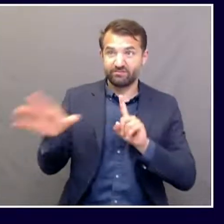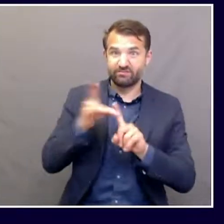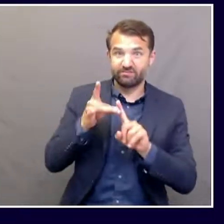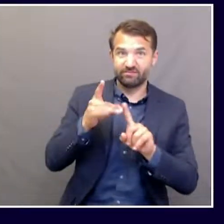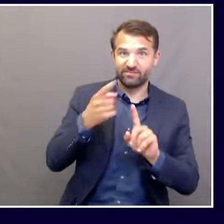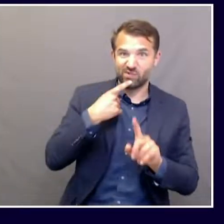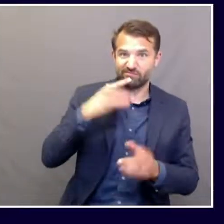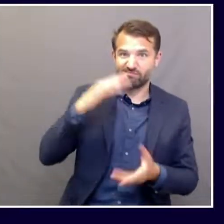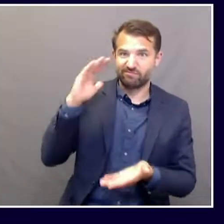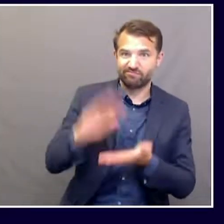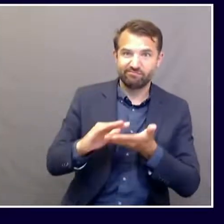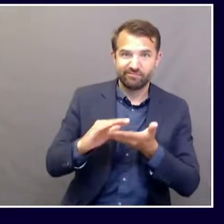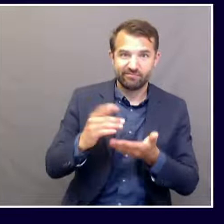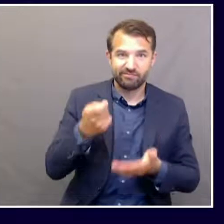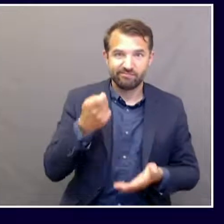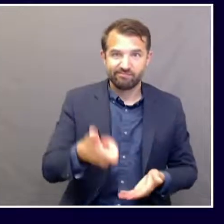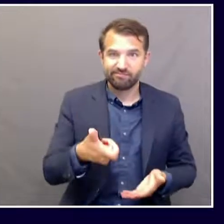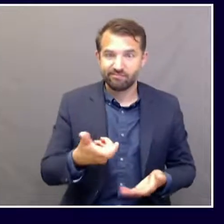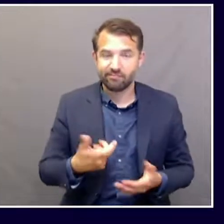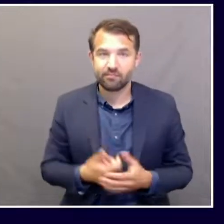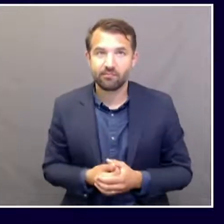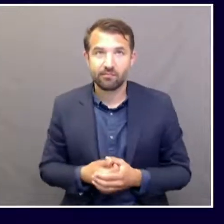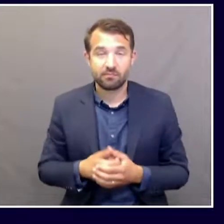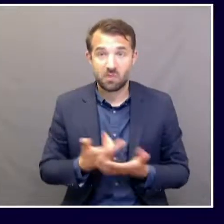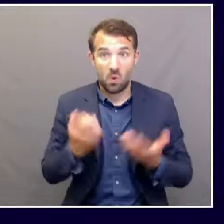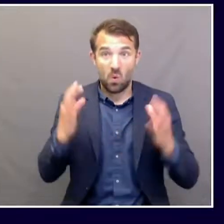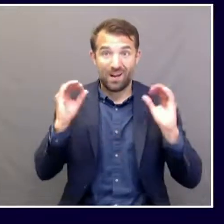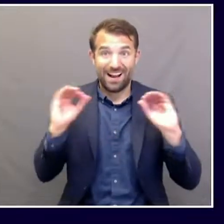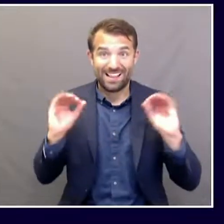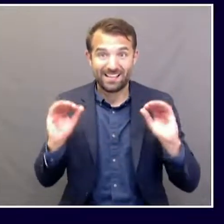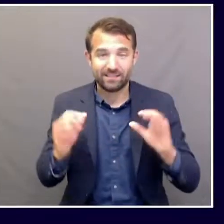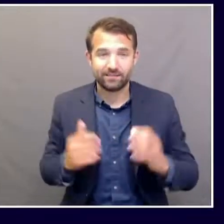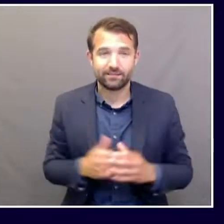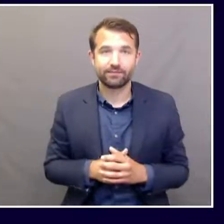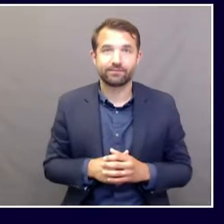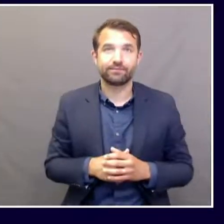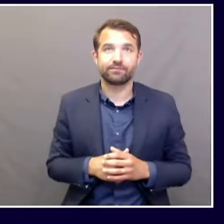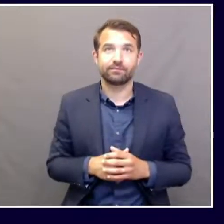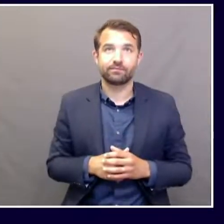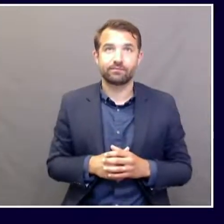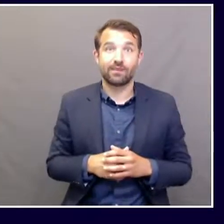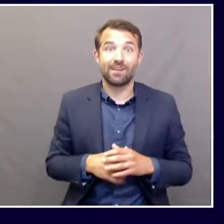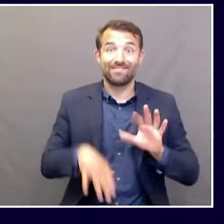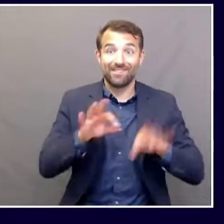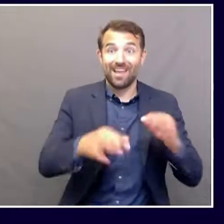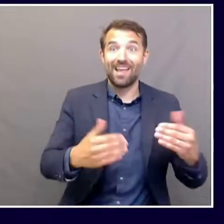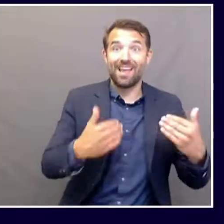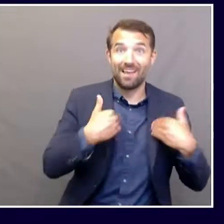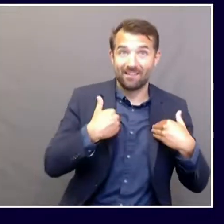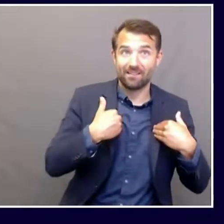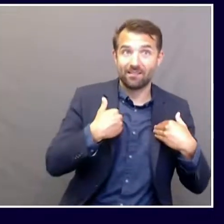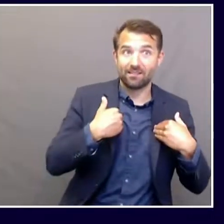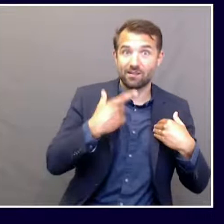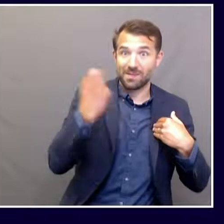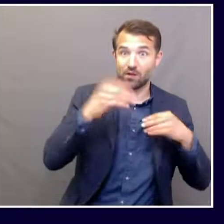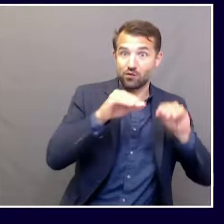outbreak driven? Well, that's wow. Okay, thanks for that question, Eric. We're not there